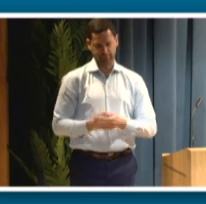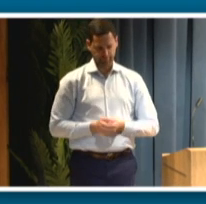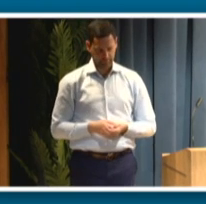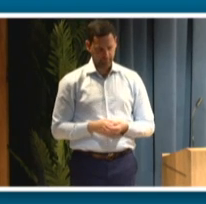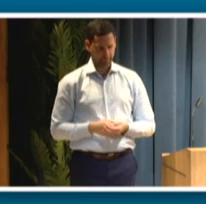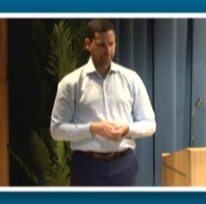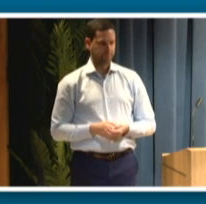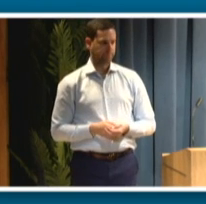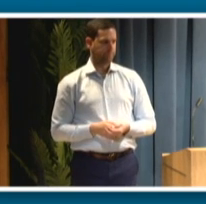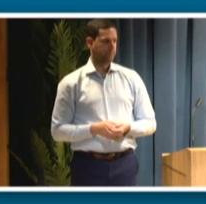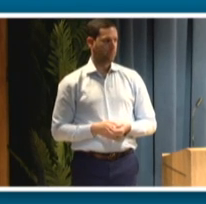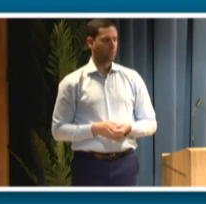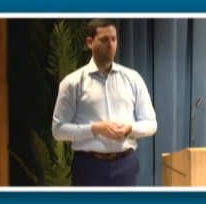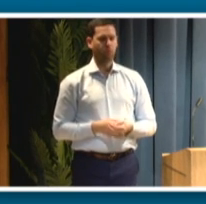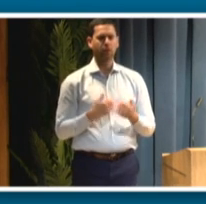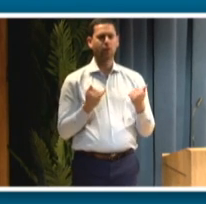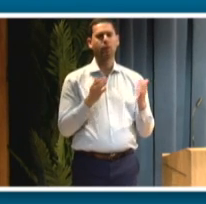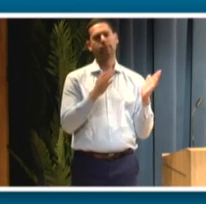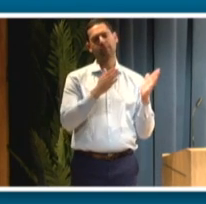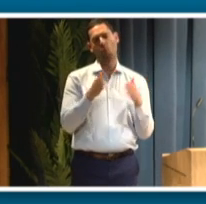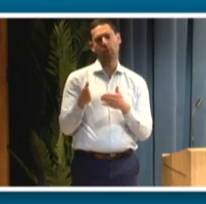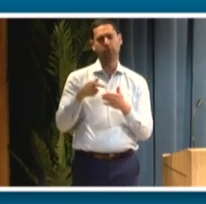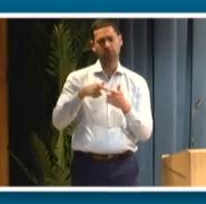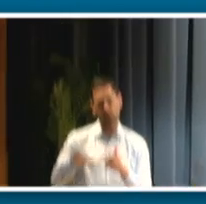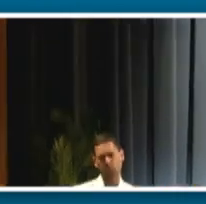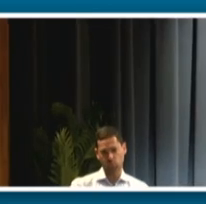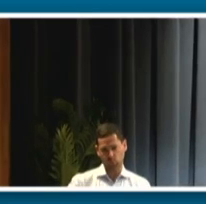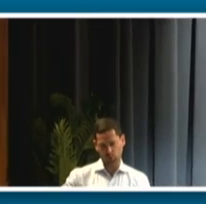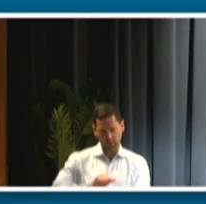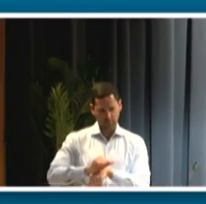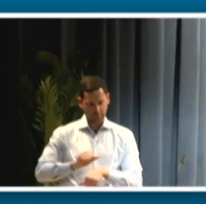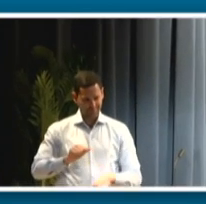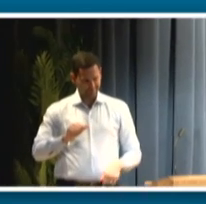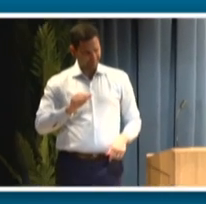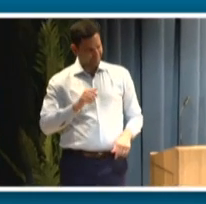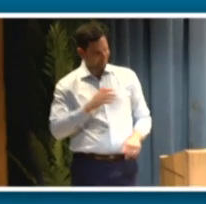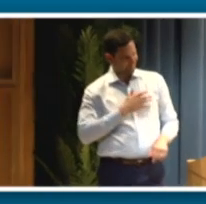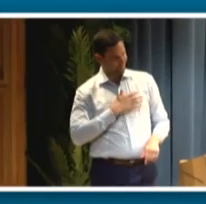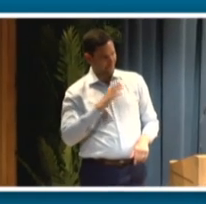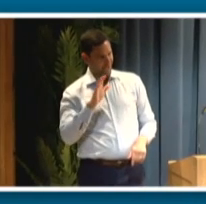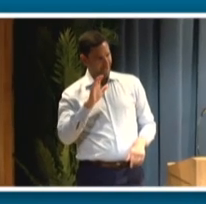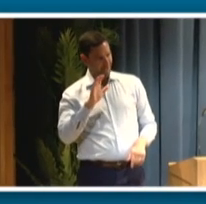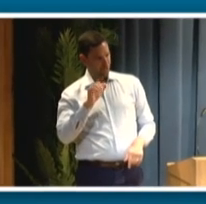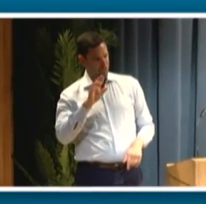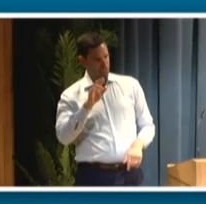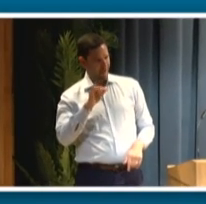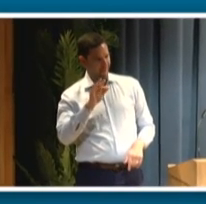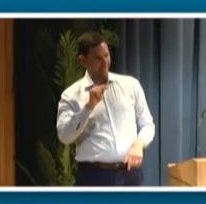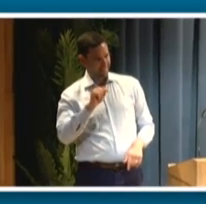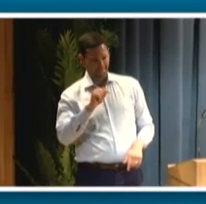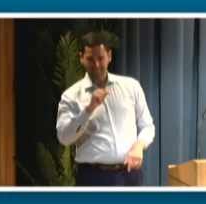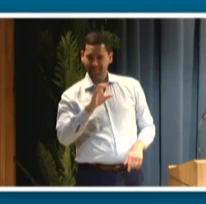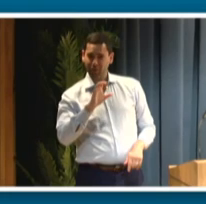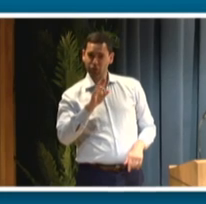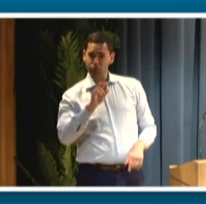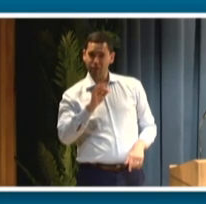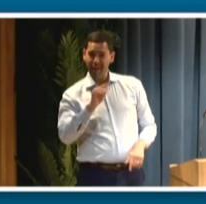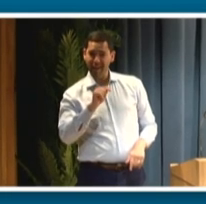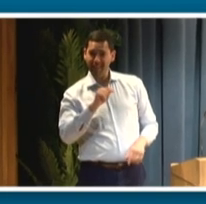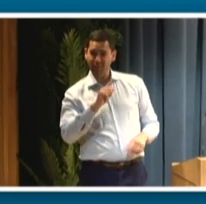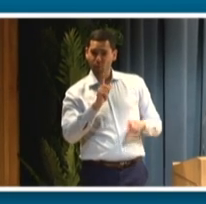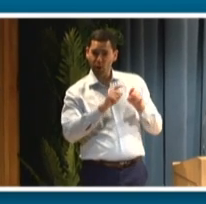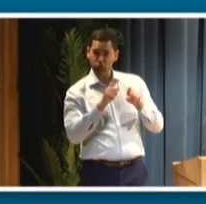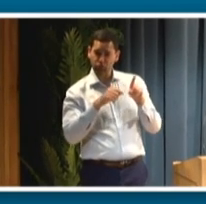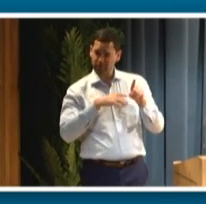let's move to your work, your craft. You gonna ask me craft questions? I'm gonna ask you craft questions. I hope so, by the way, because don't nobody ask me craft